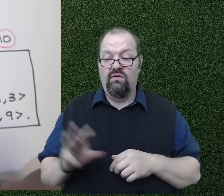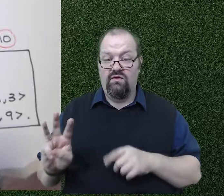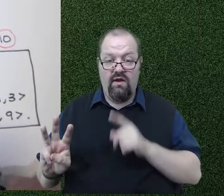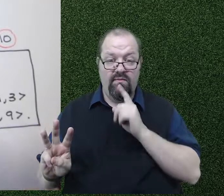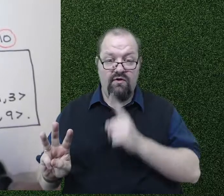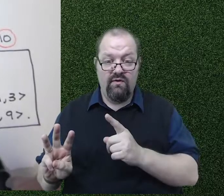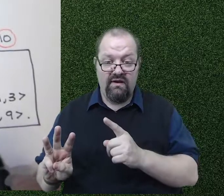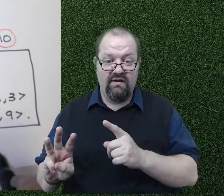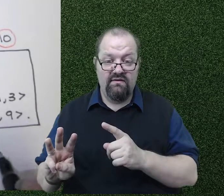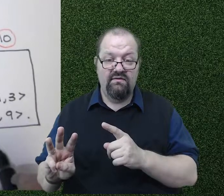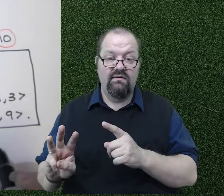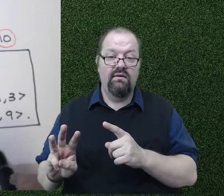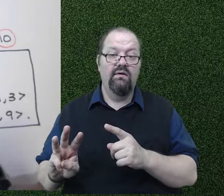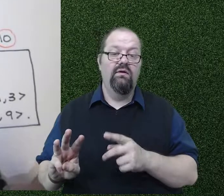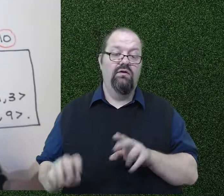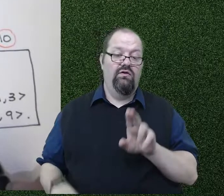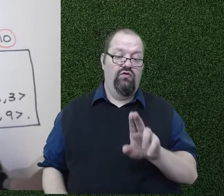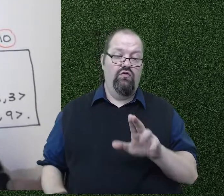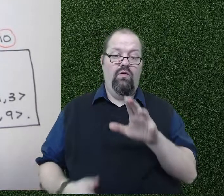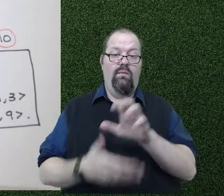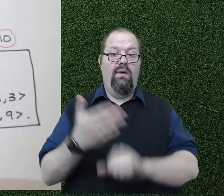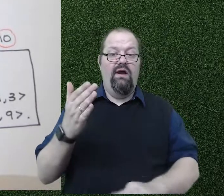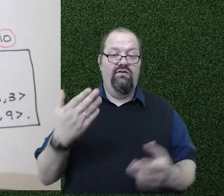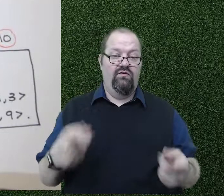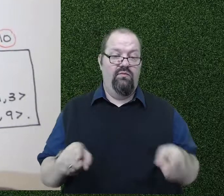of u onto v.